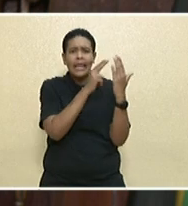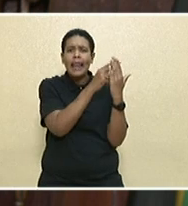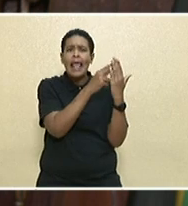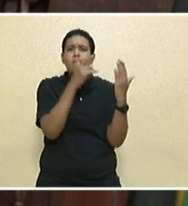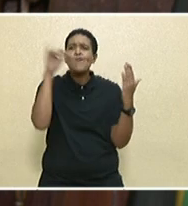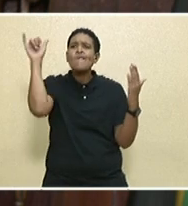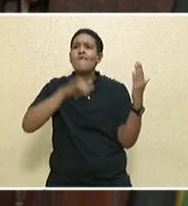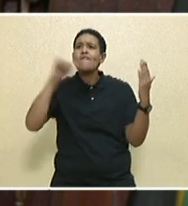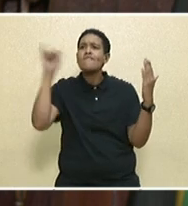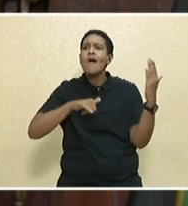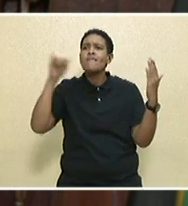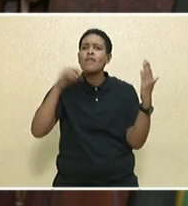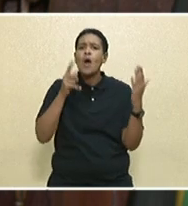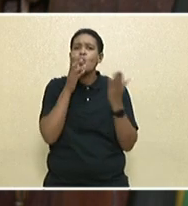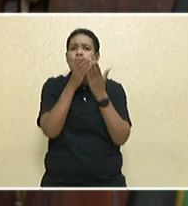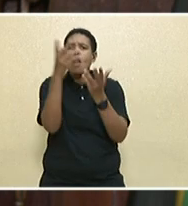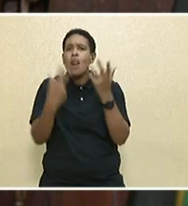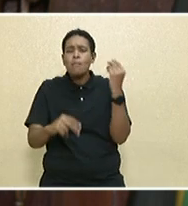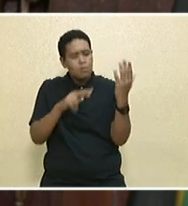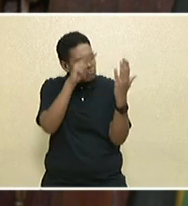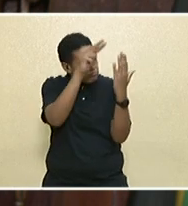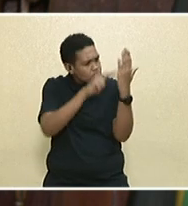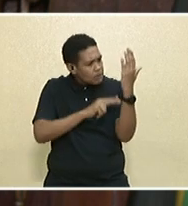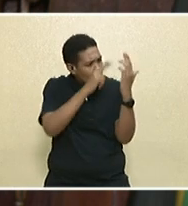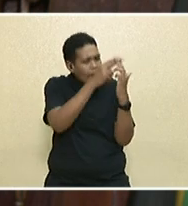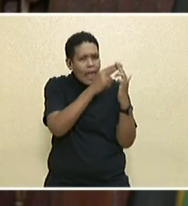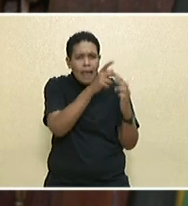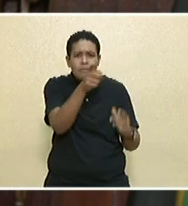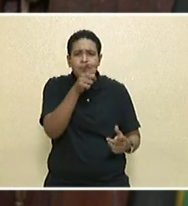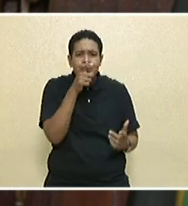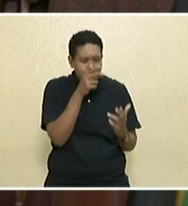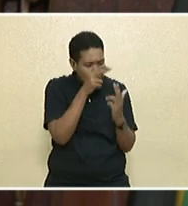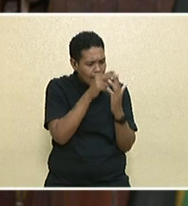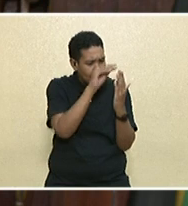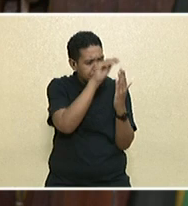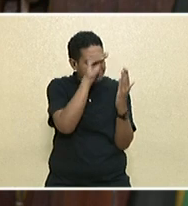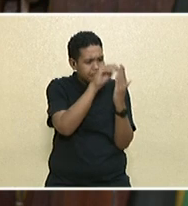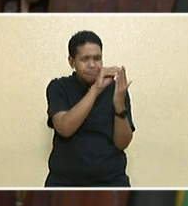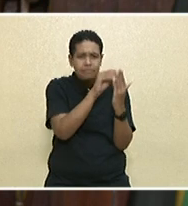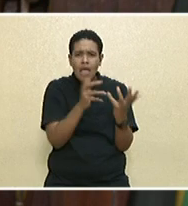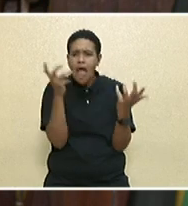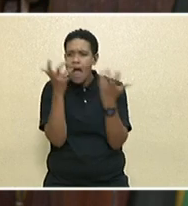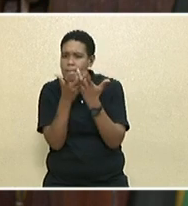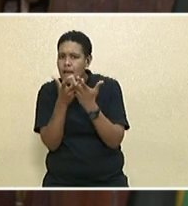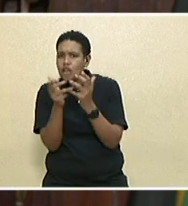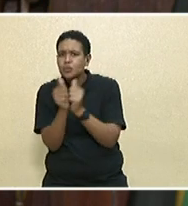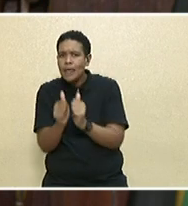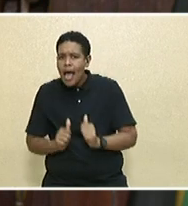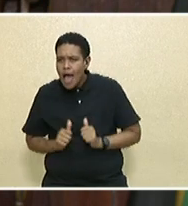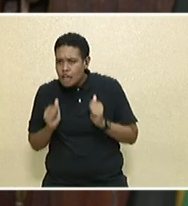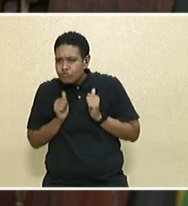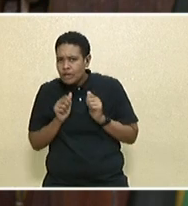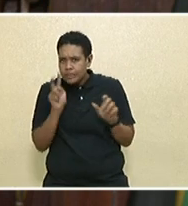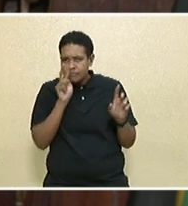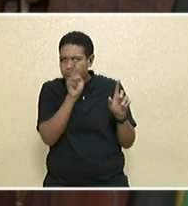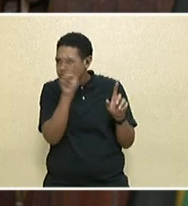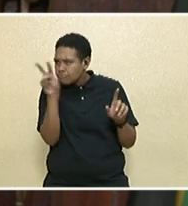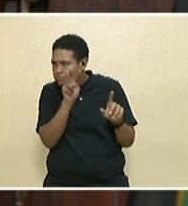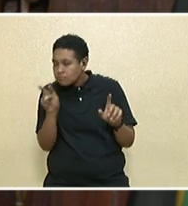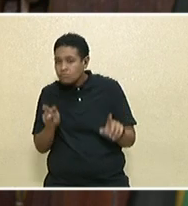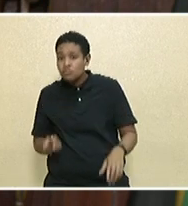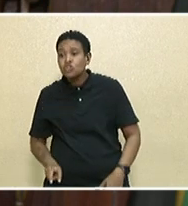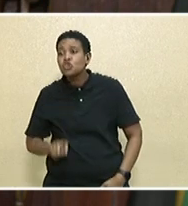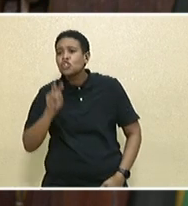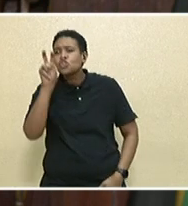to identify your name and match that with an address, to